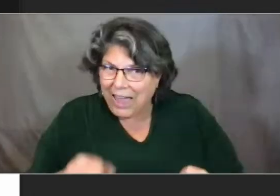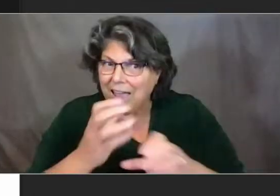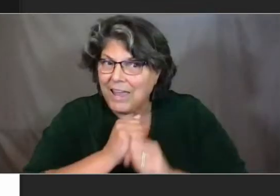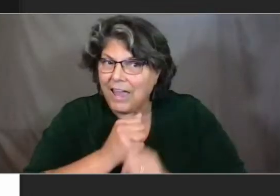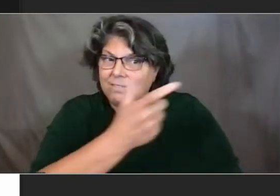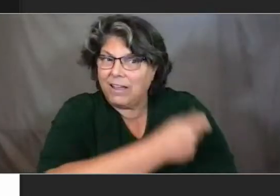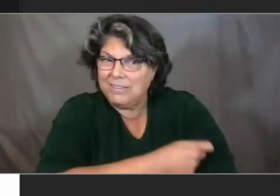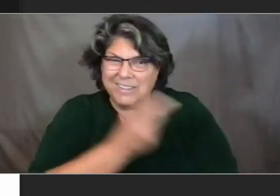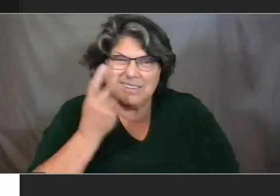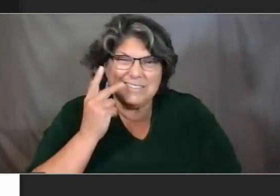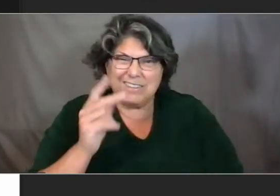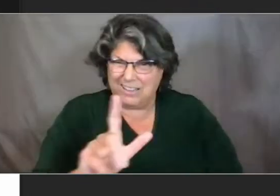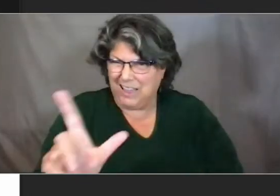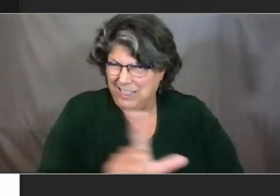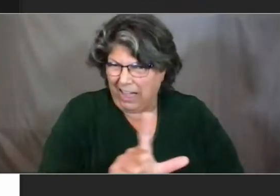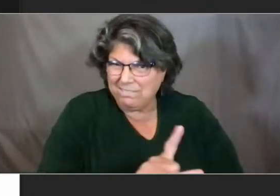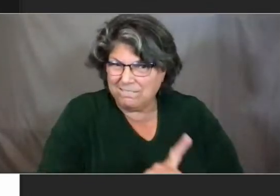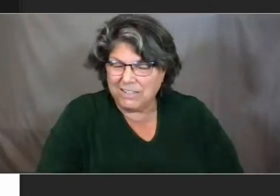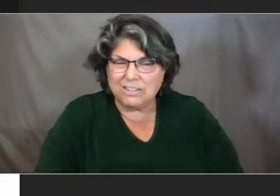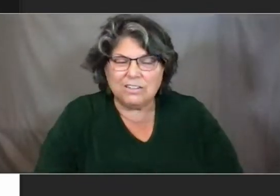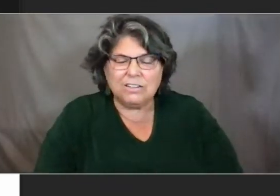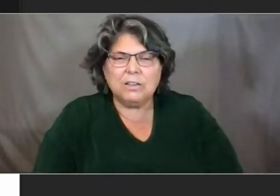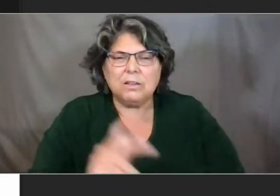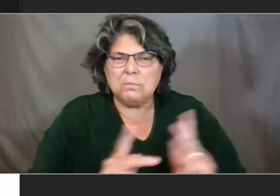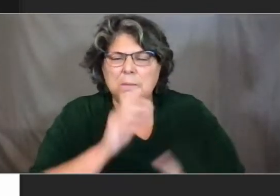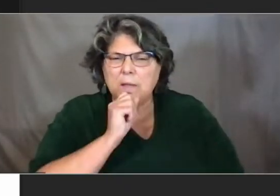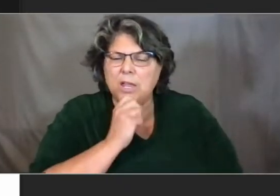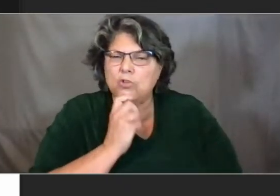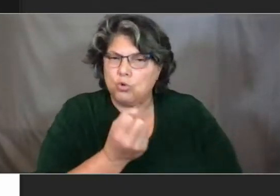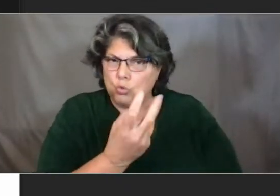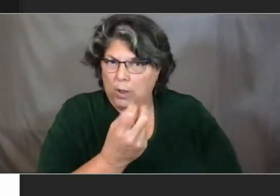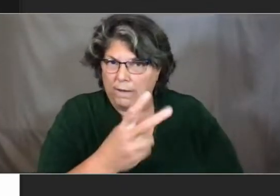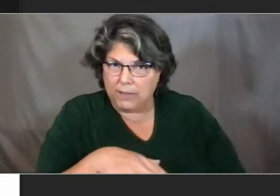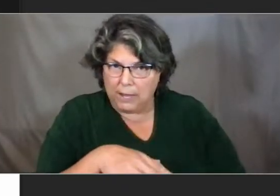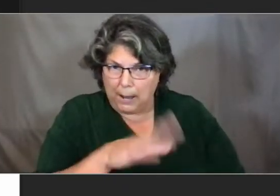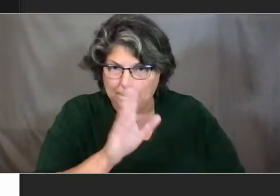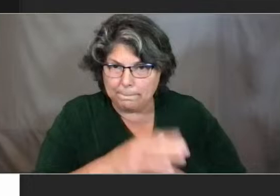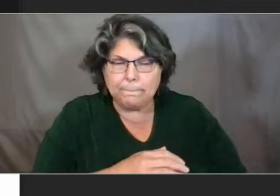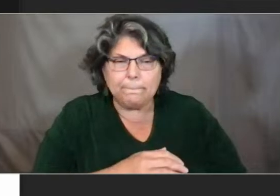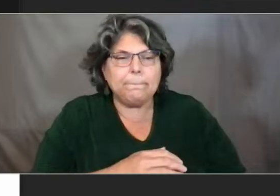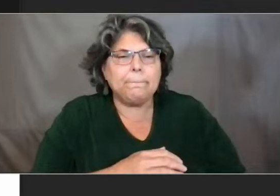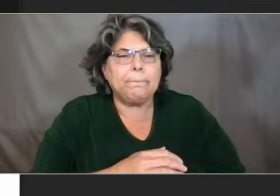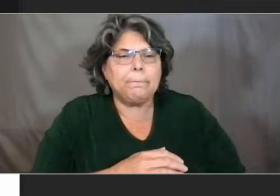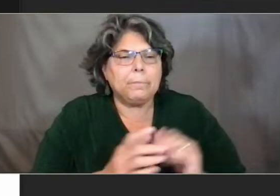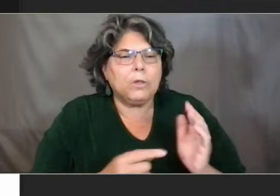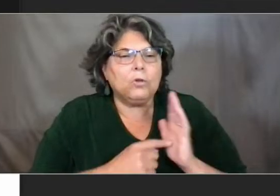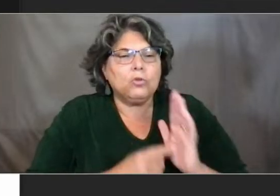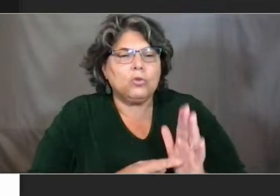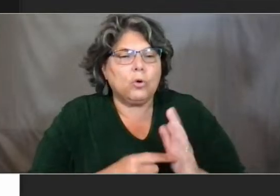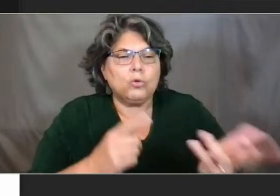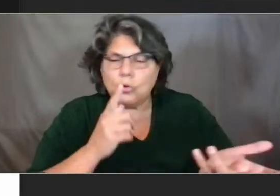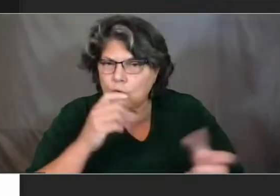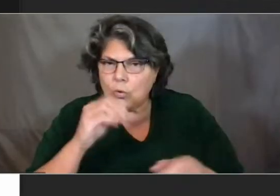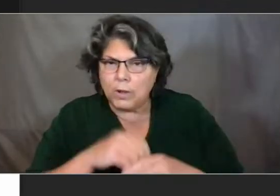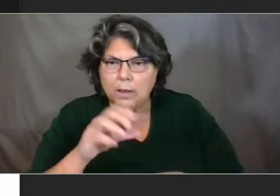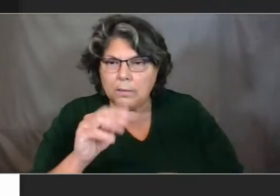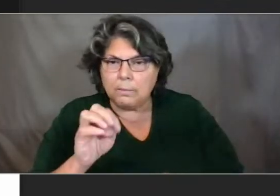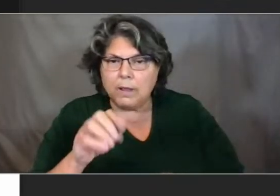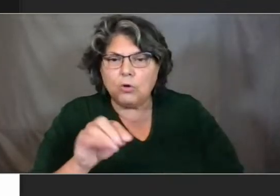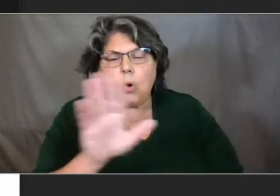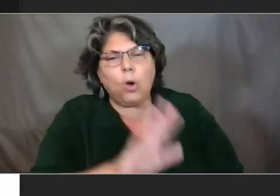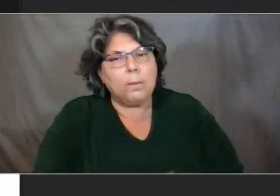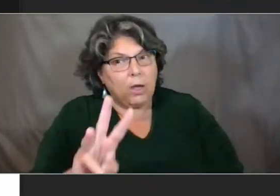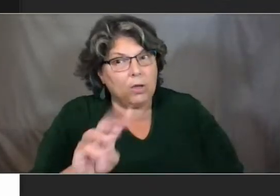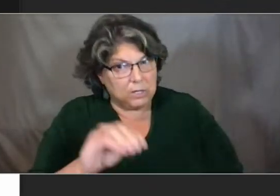Remember, those that are 12 and older. This is showing that grouping in Mendocino County. About 60% are